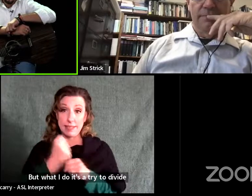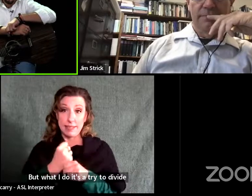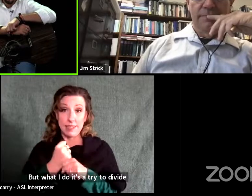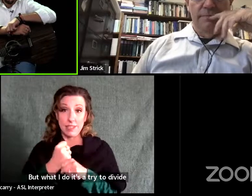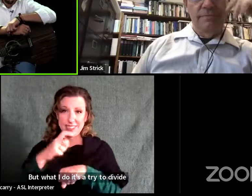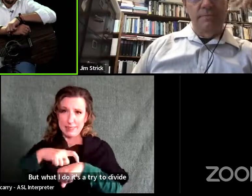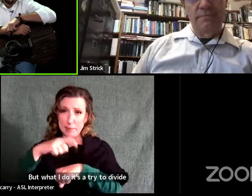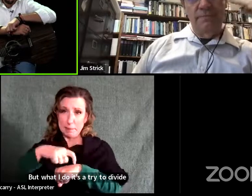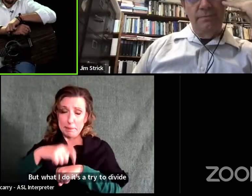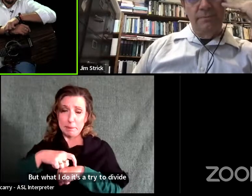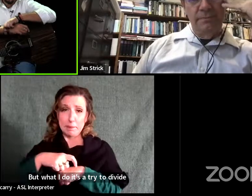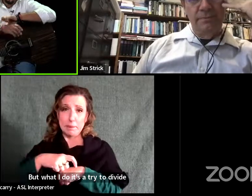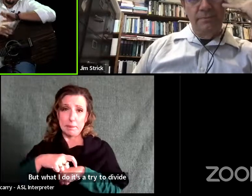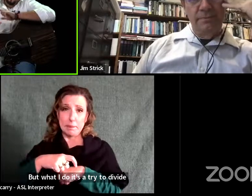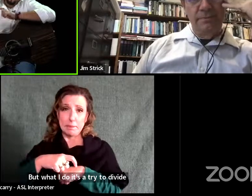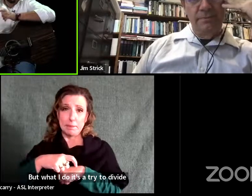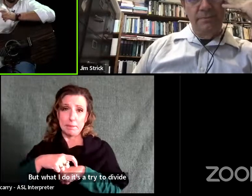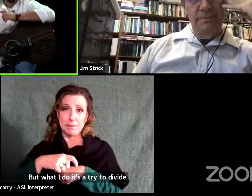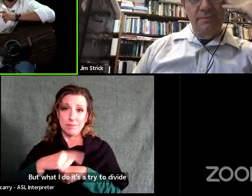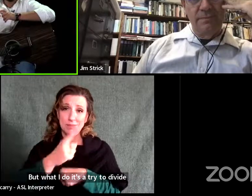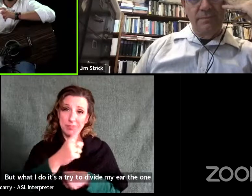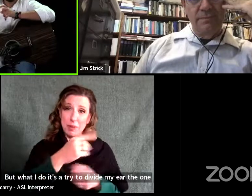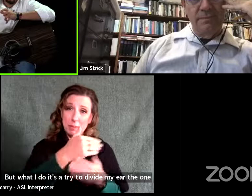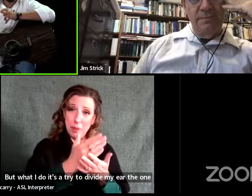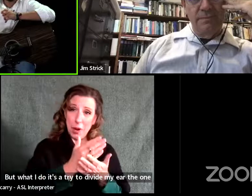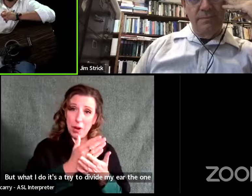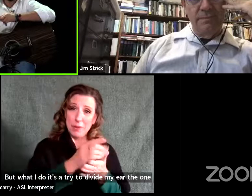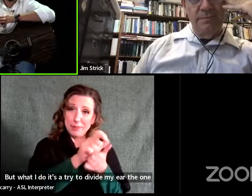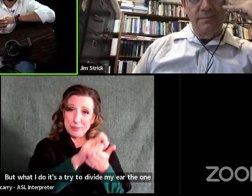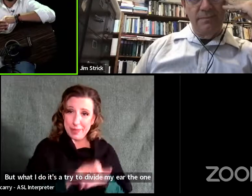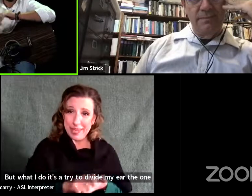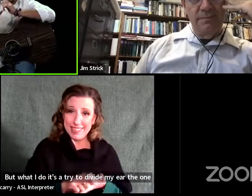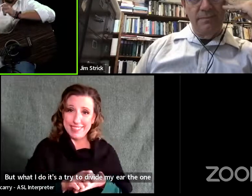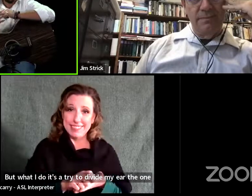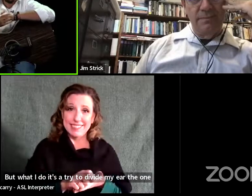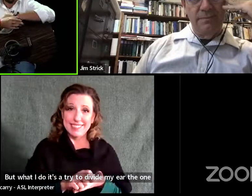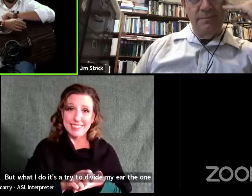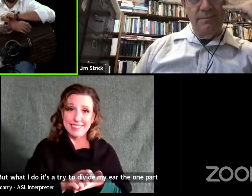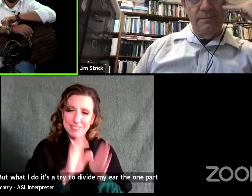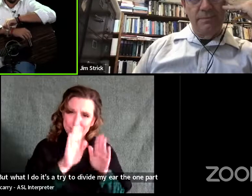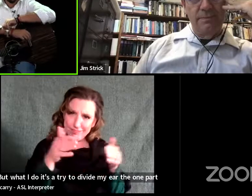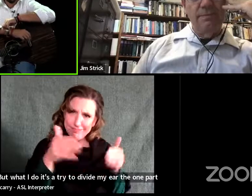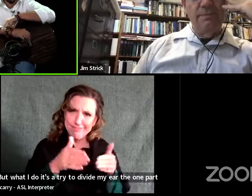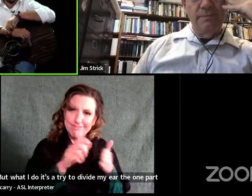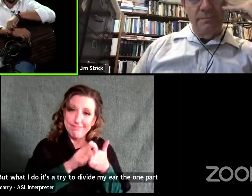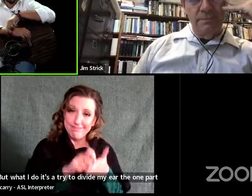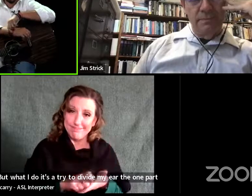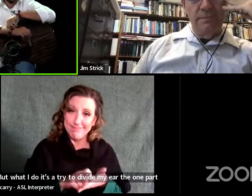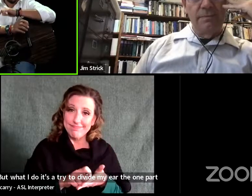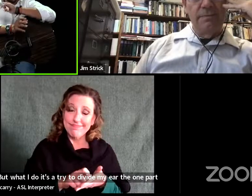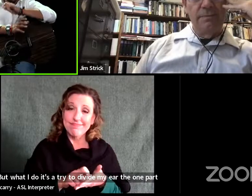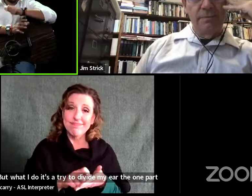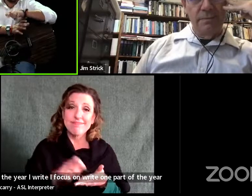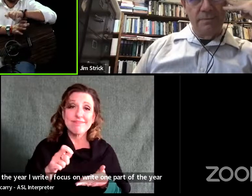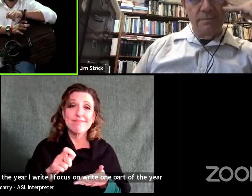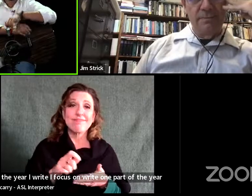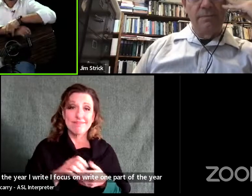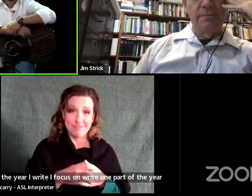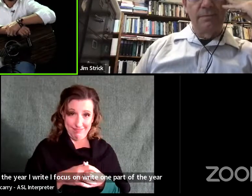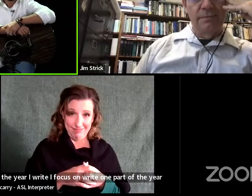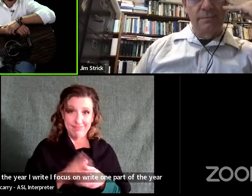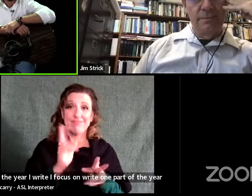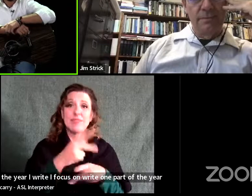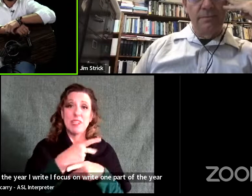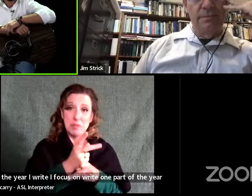in one part of the year I write, I focus on write, one part of the year I focus on